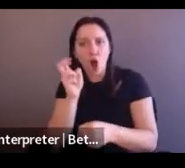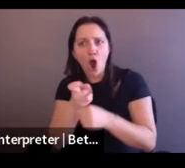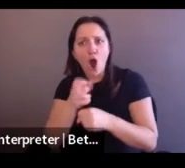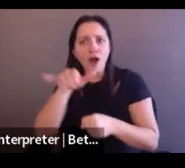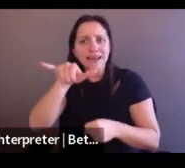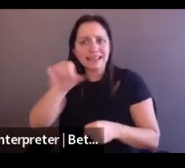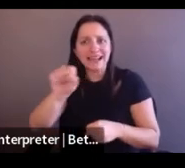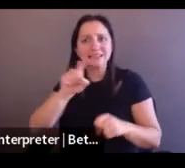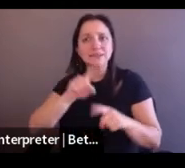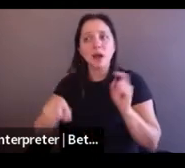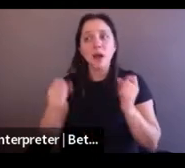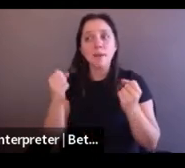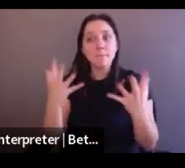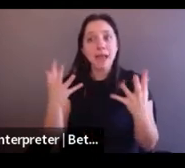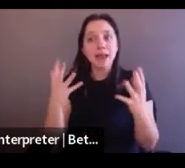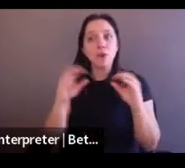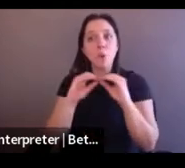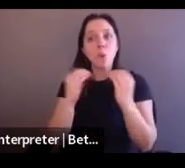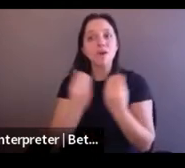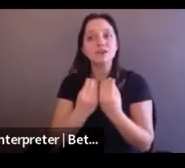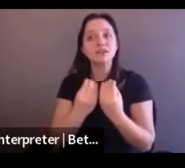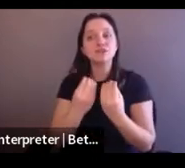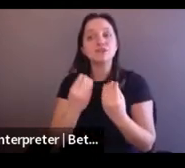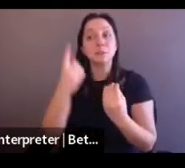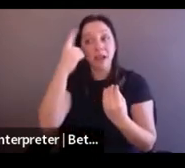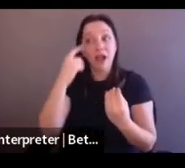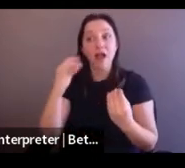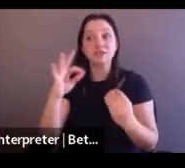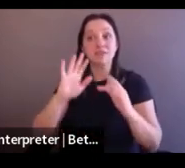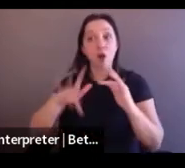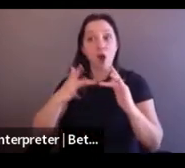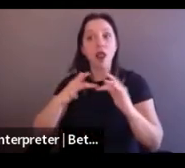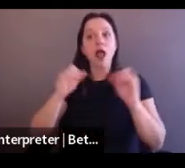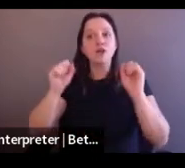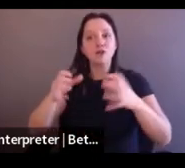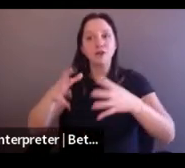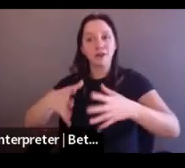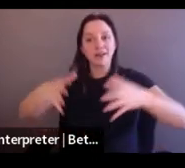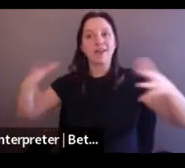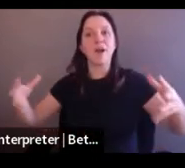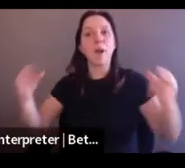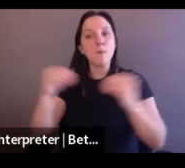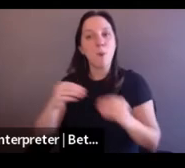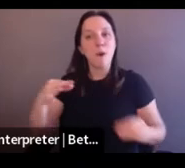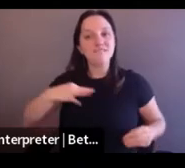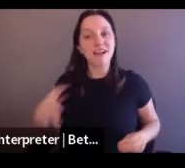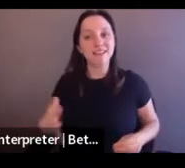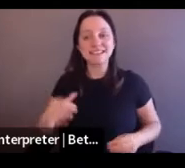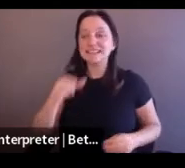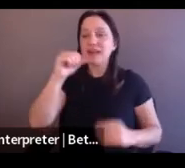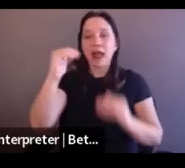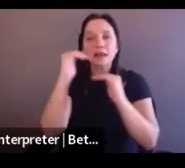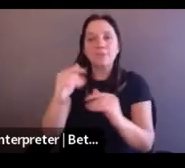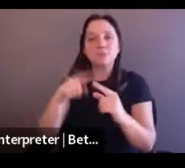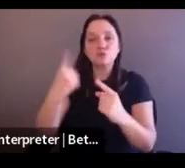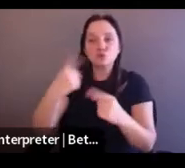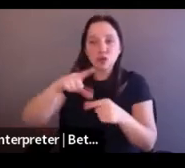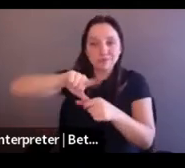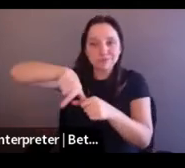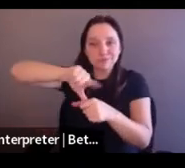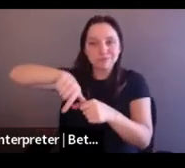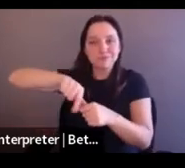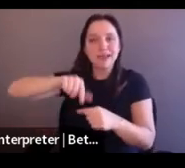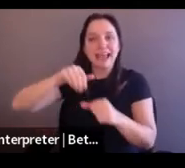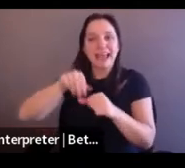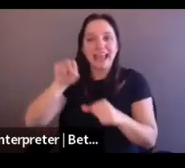of organizations were able to expand their volunteer base. You know, all of a sudden they had people from even outside of New York City or from further parts